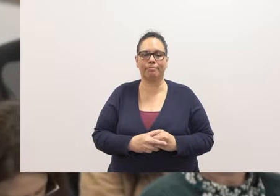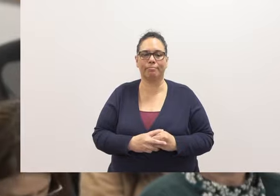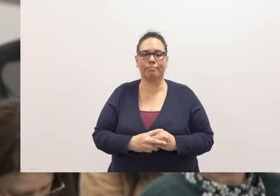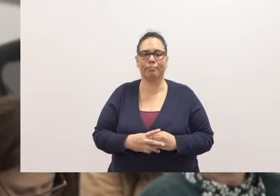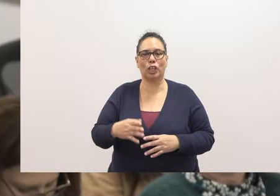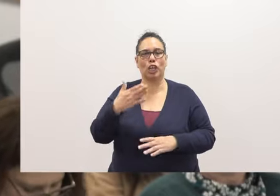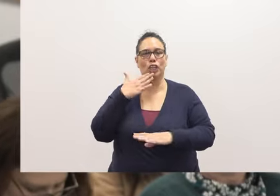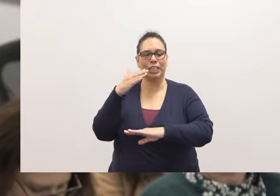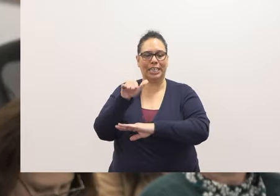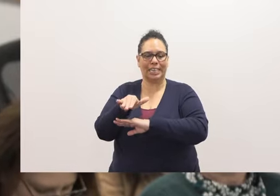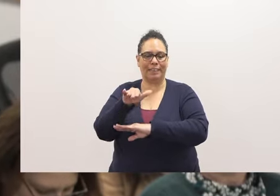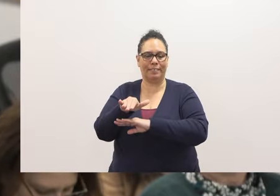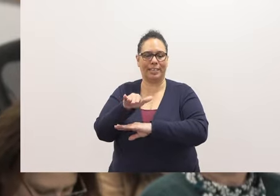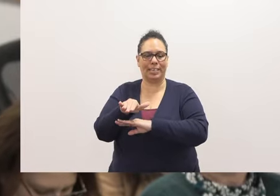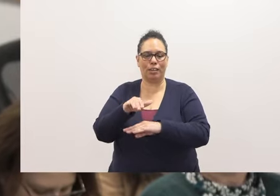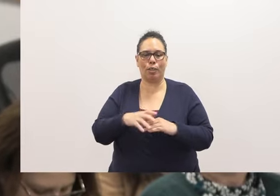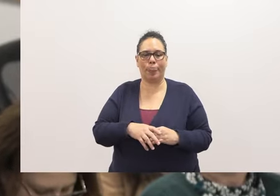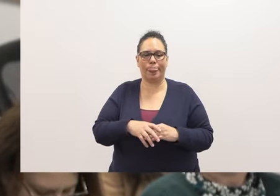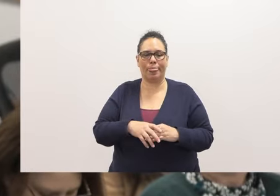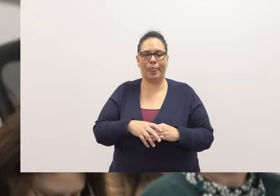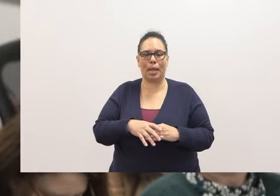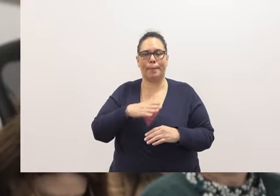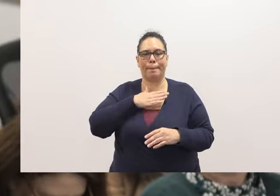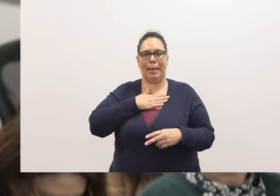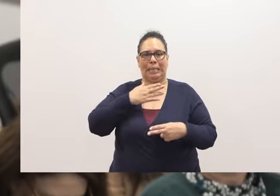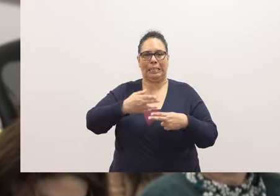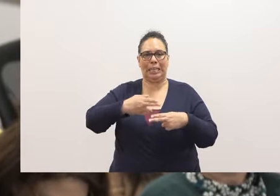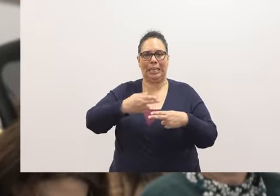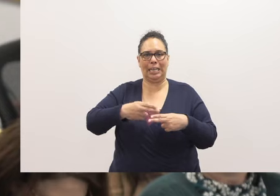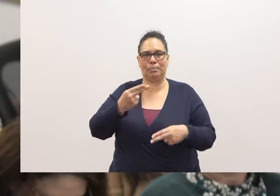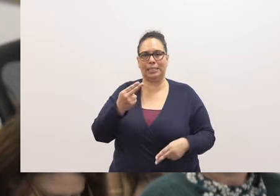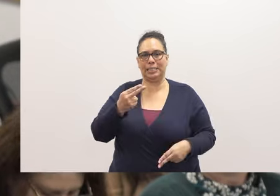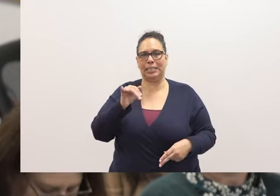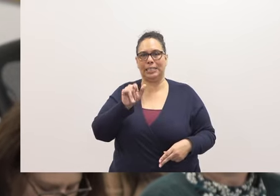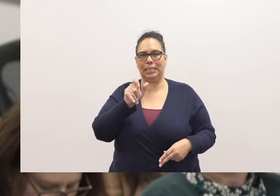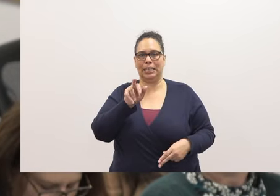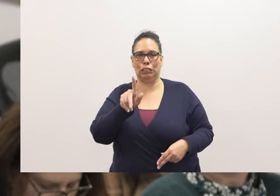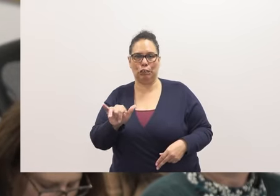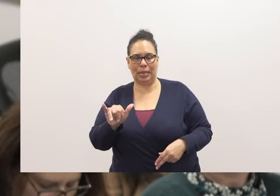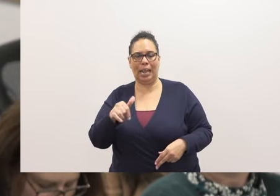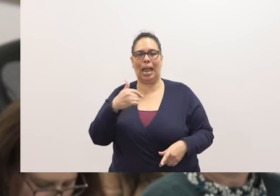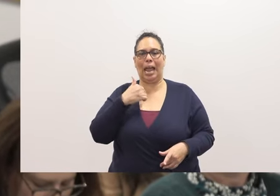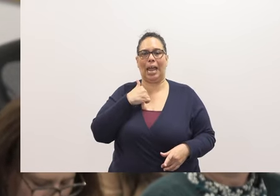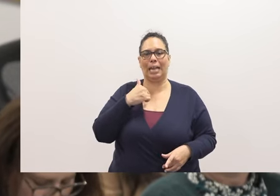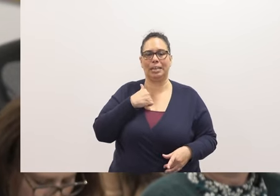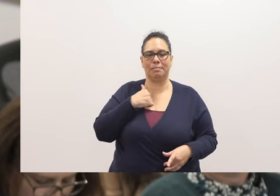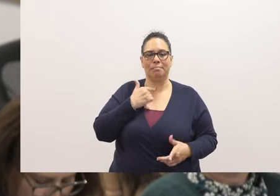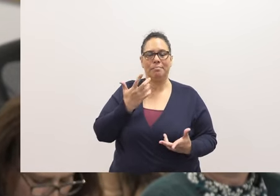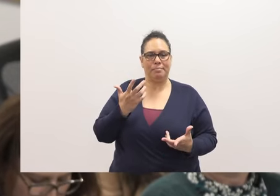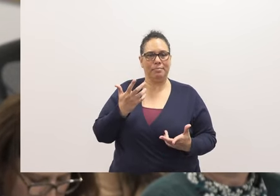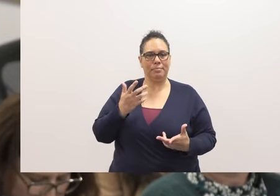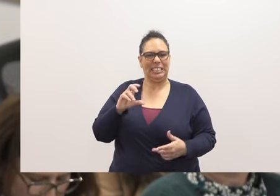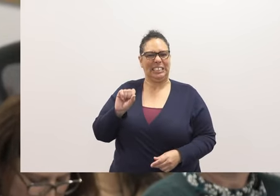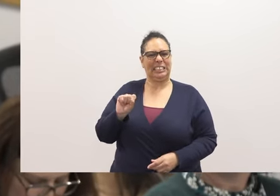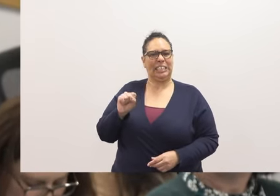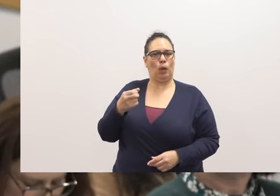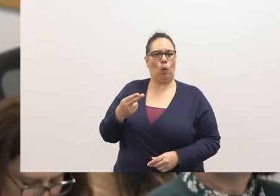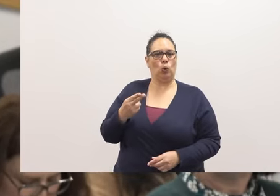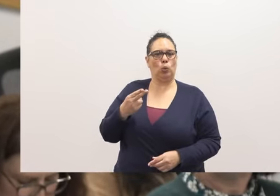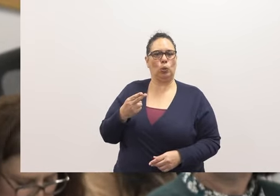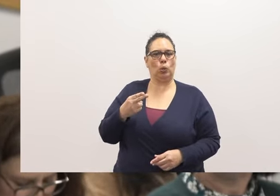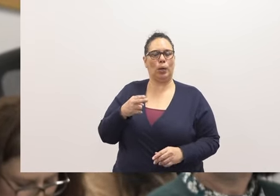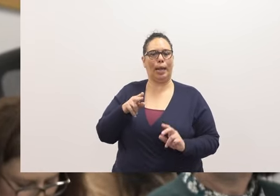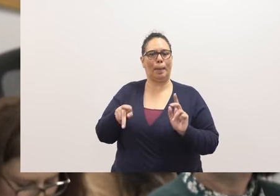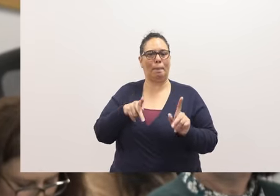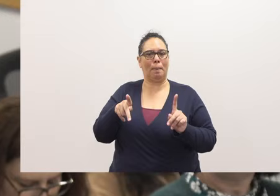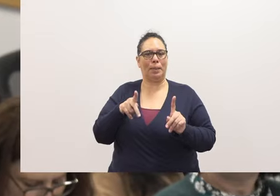Good evening. My name is Hillary, and I am a stakeholder in public education. I recently retired